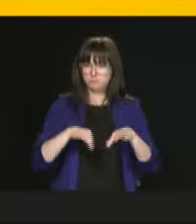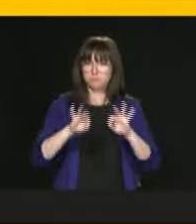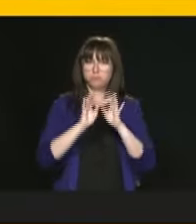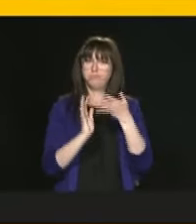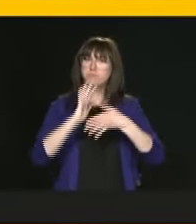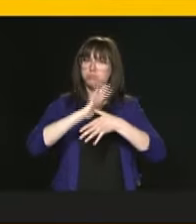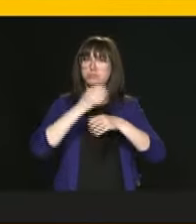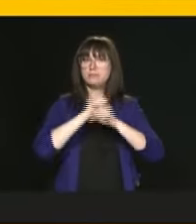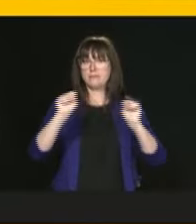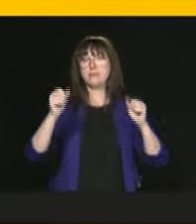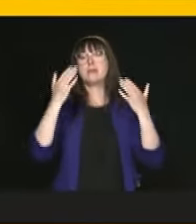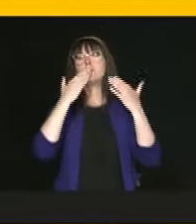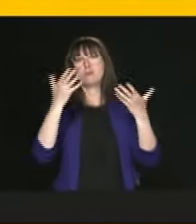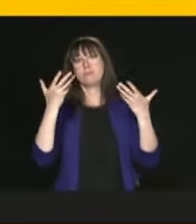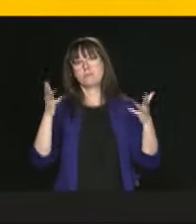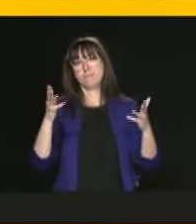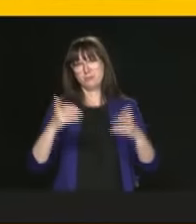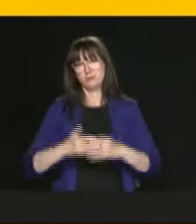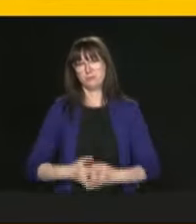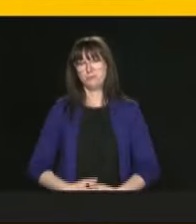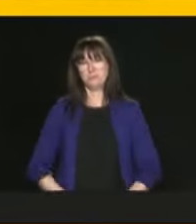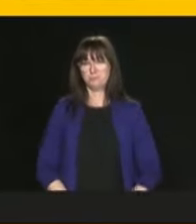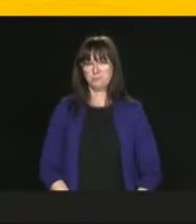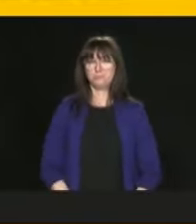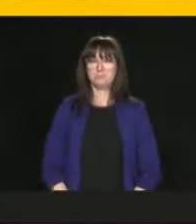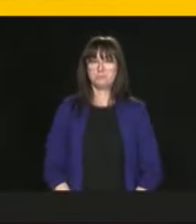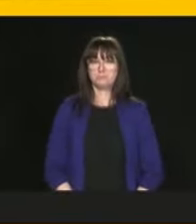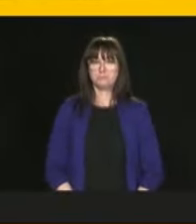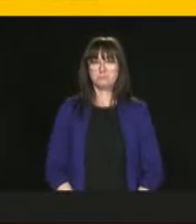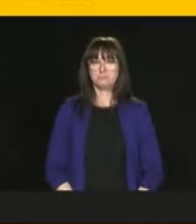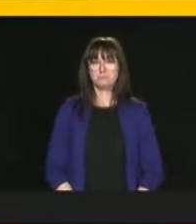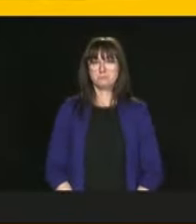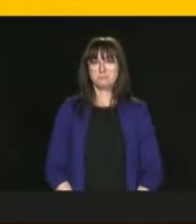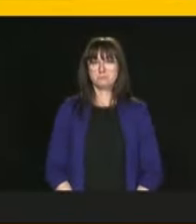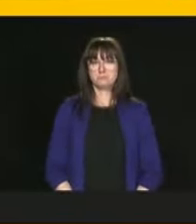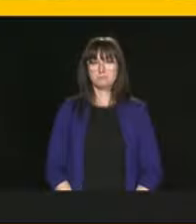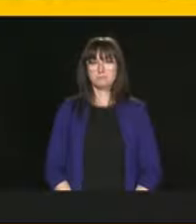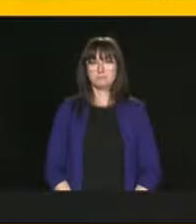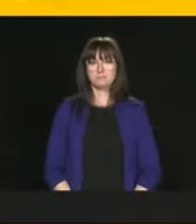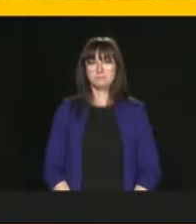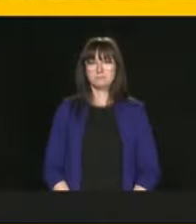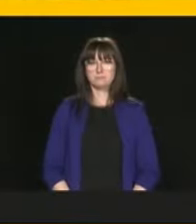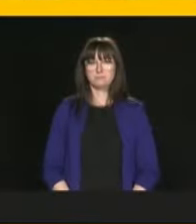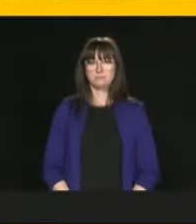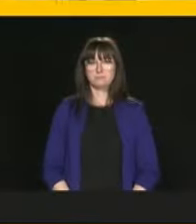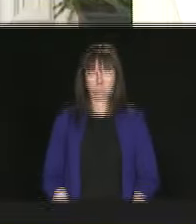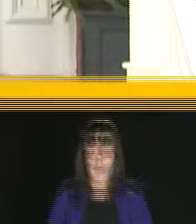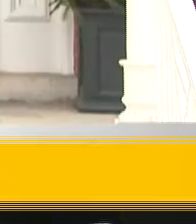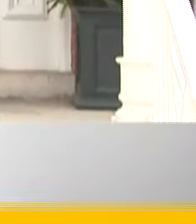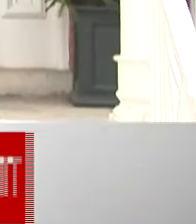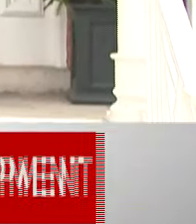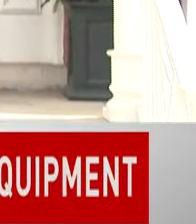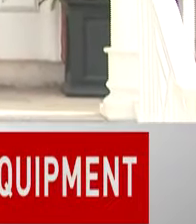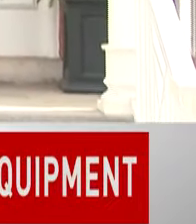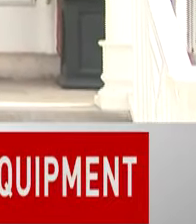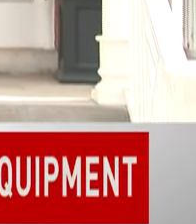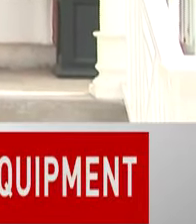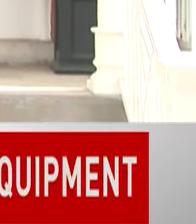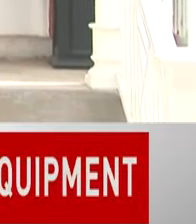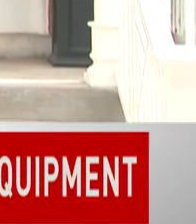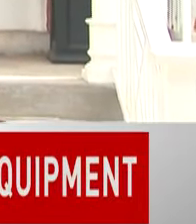Thank you very much, everyone. All right, that is the Prime Minister of Canada on this Saturday giving us an update on his government's response